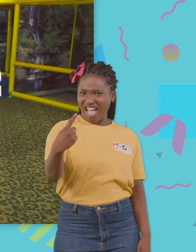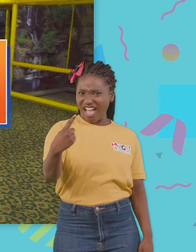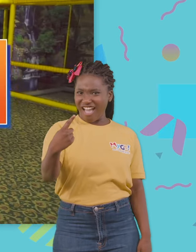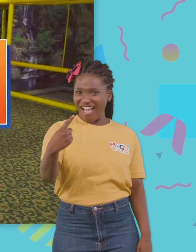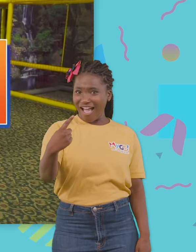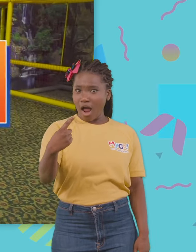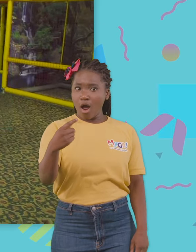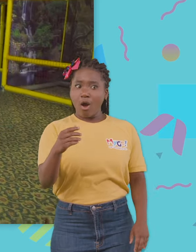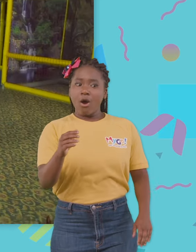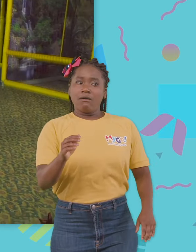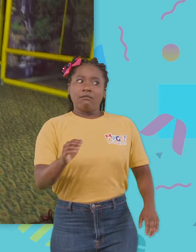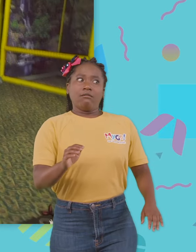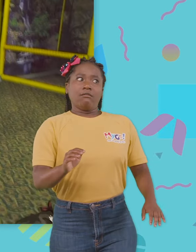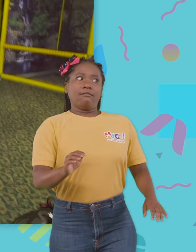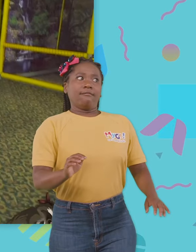3, 2, 1.